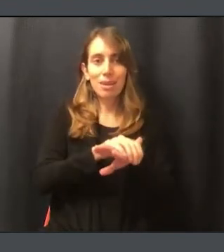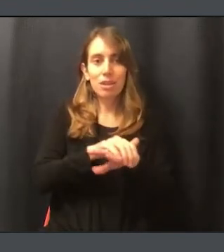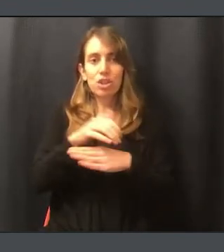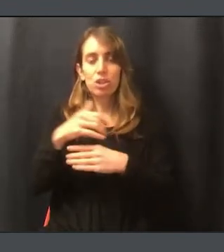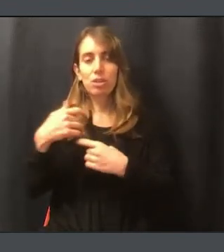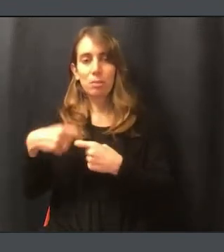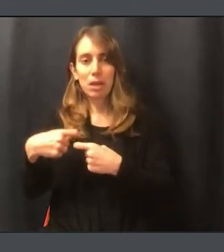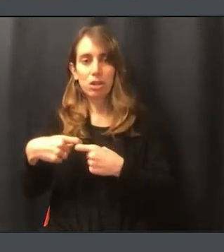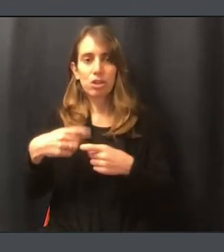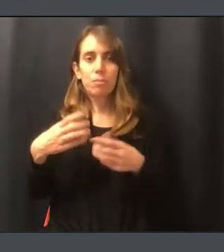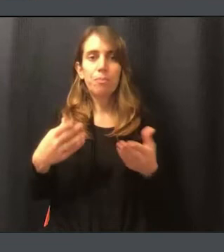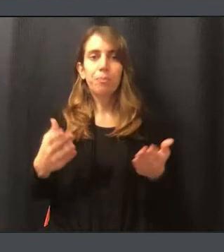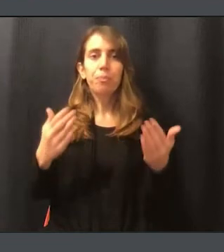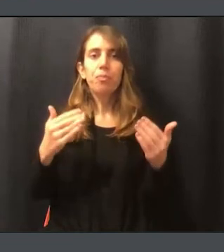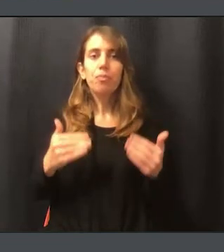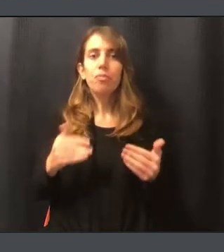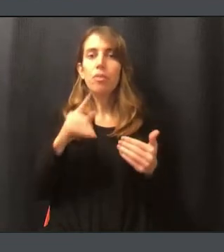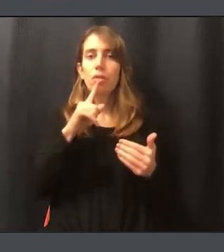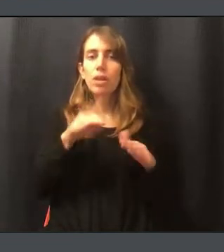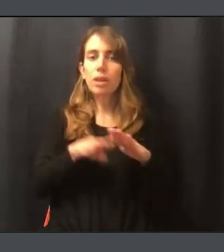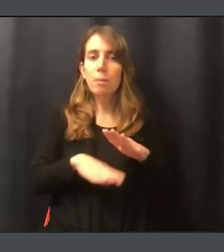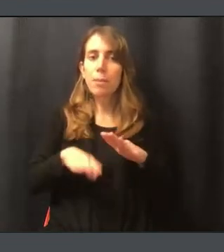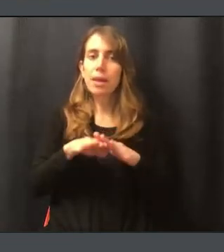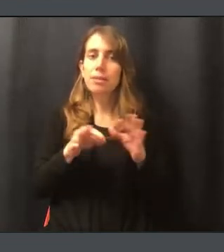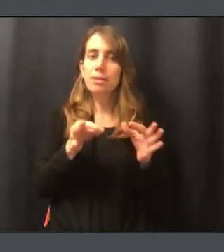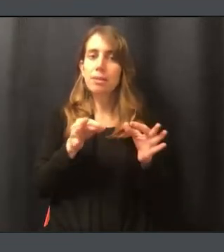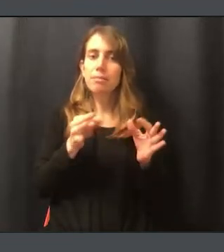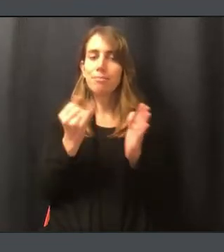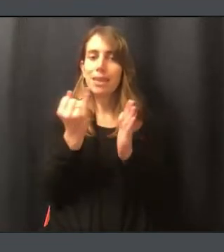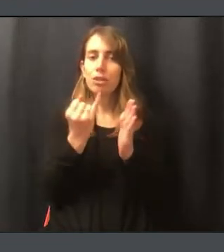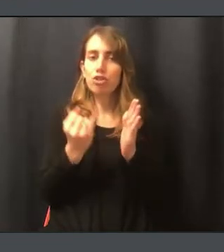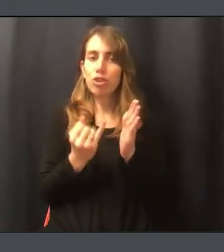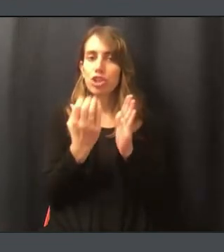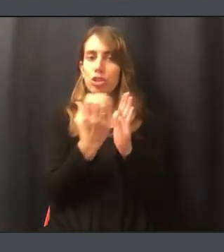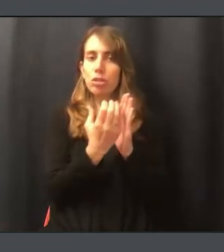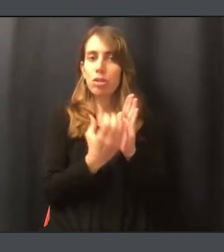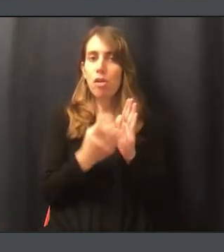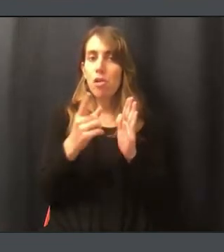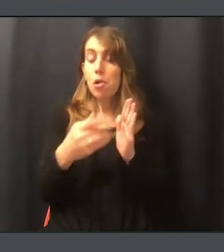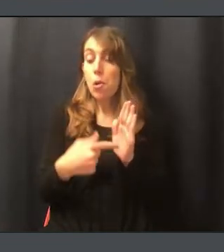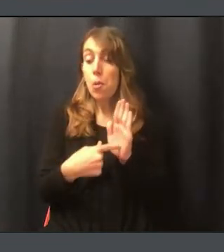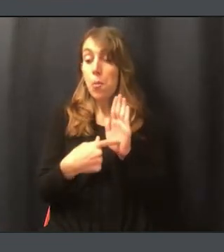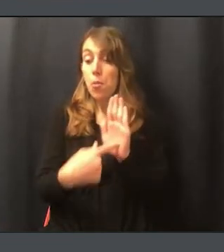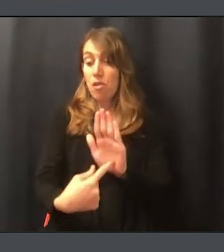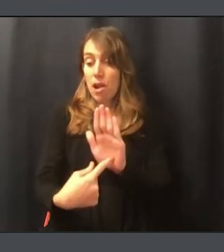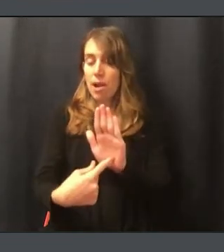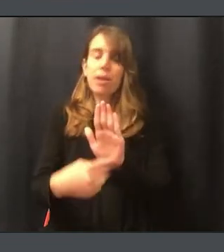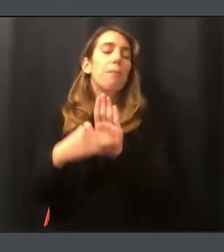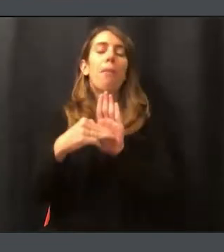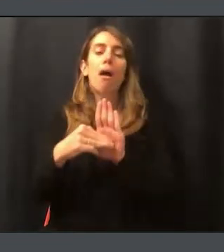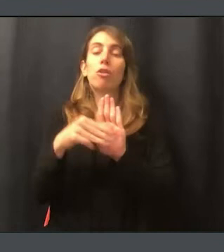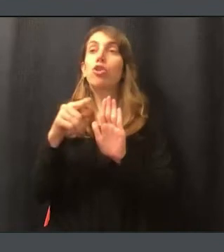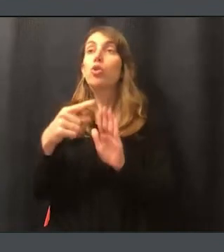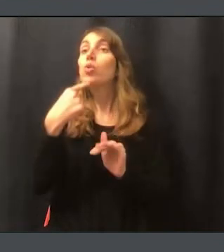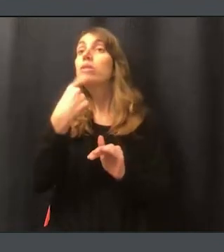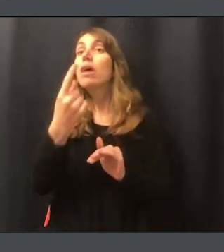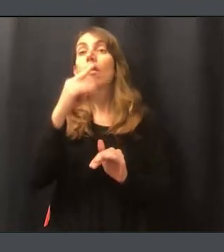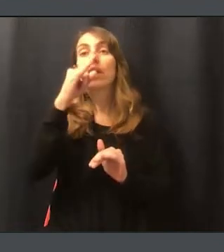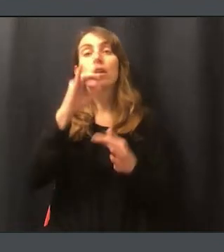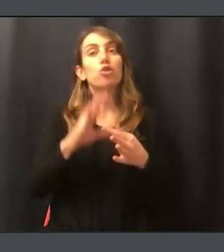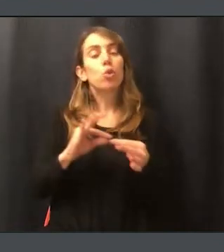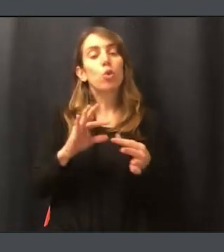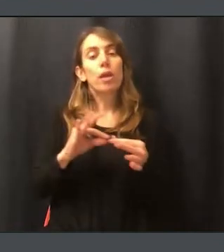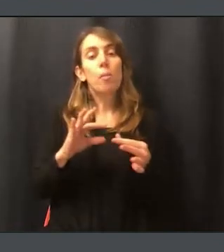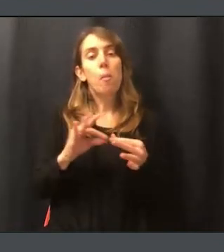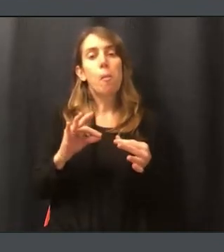A real basic sort of illustration. You provide a model for the kid. You tell the kid a story. Let's say one of these